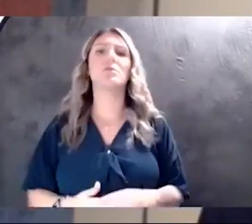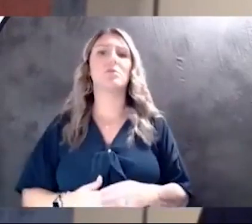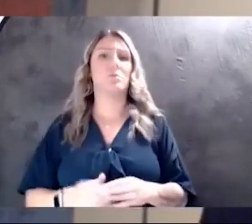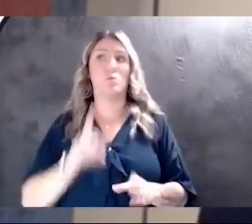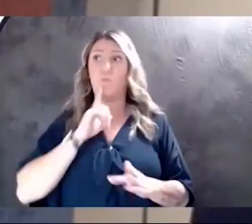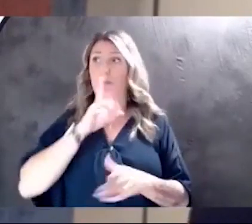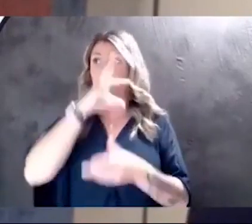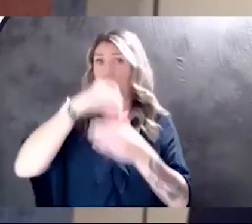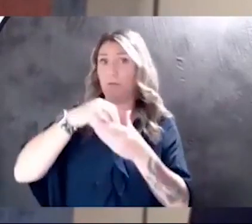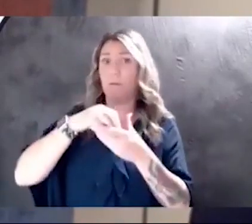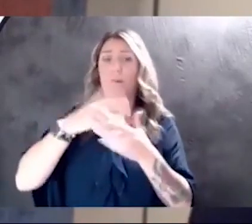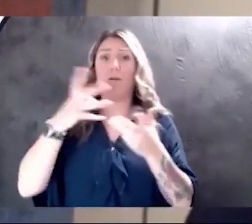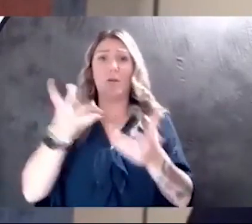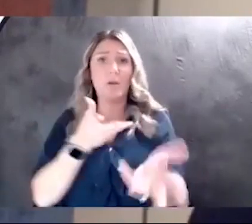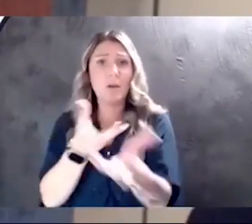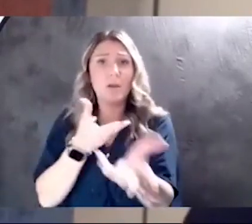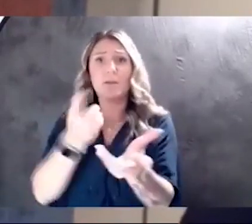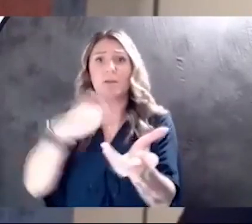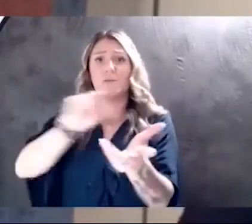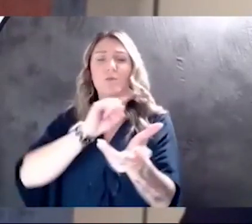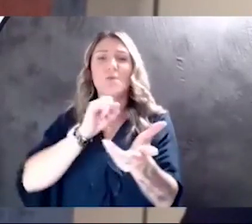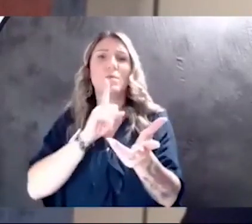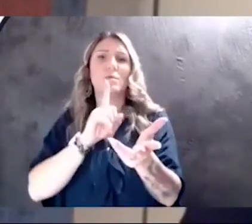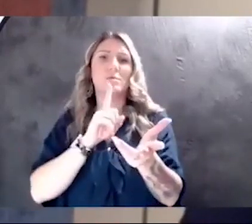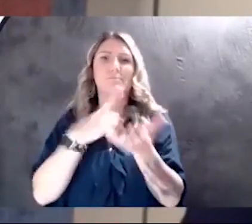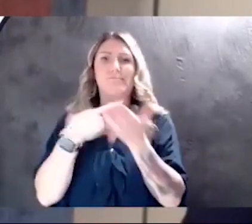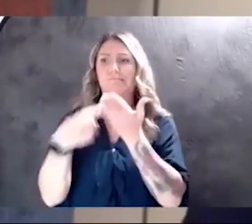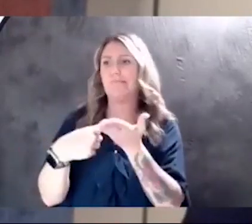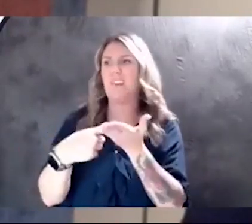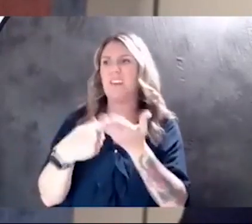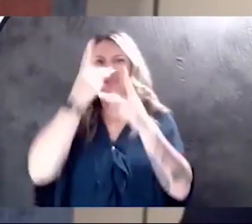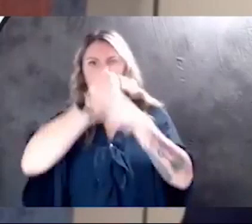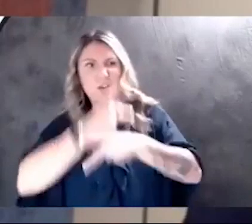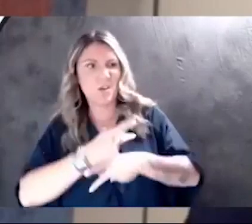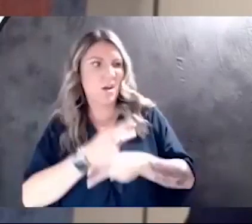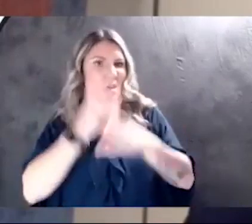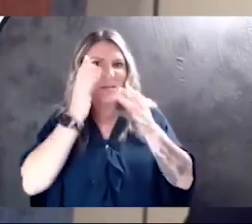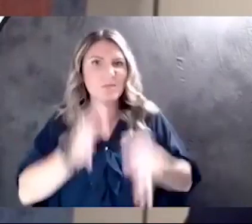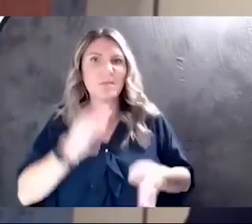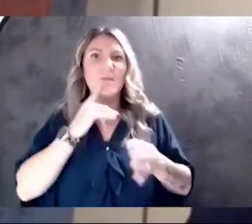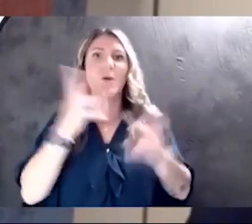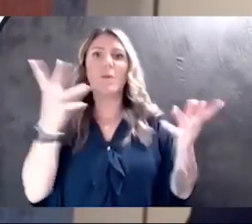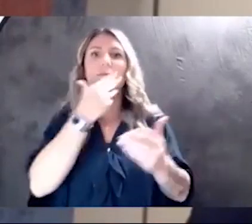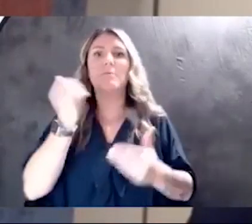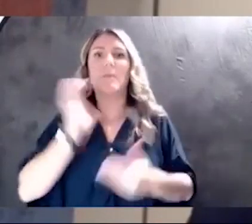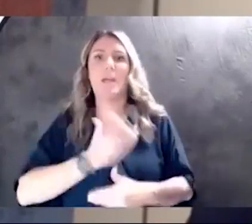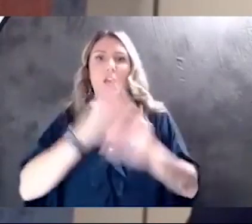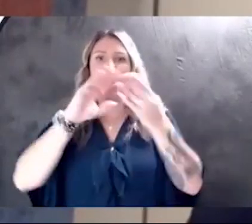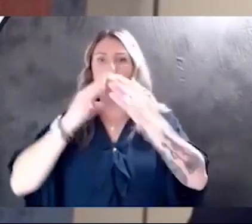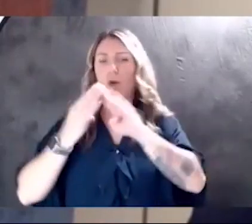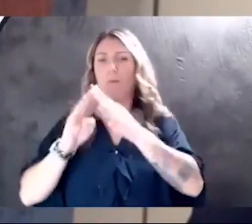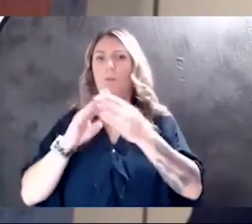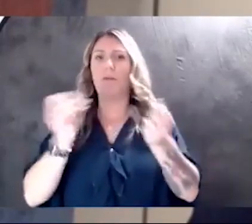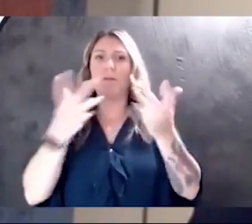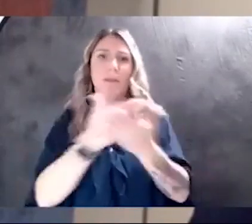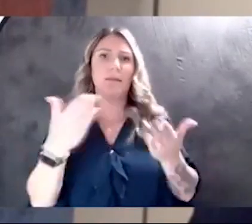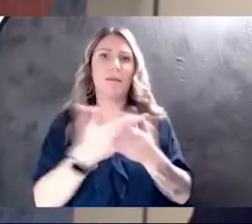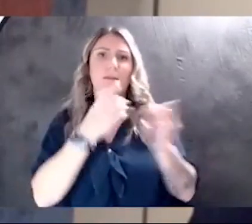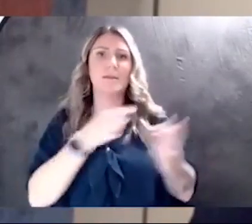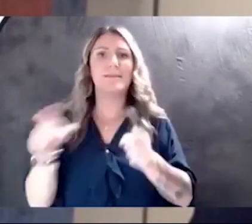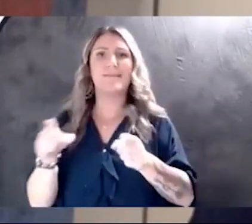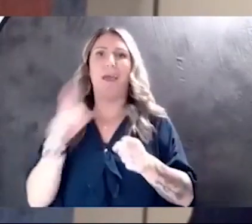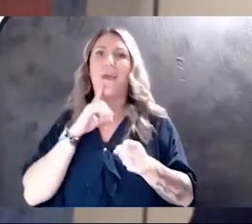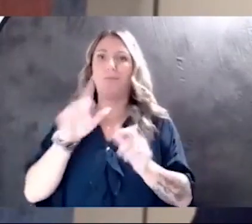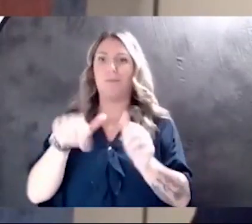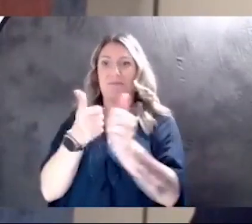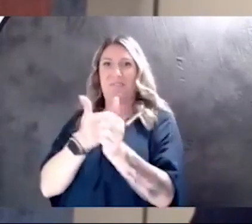involved in these discussions and trying to determine what is best for our community. So there is a lot going on behind the scenes. There's a lot